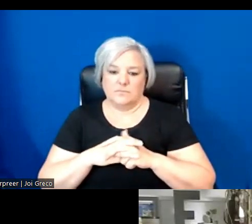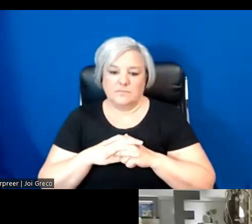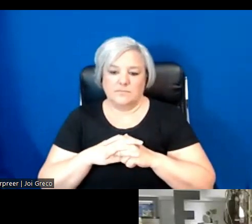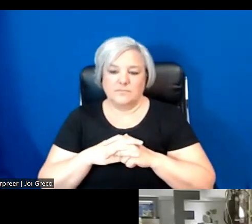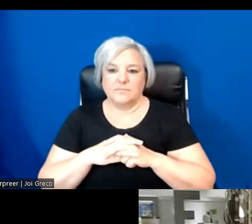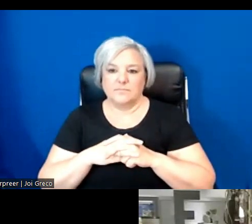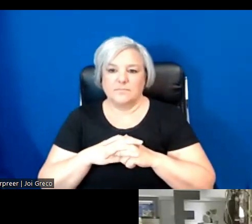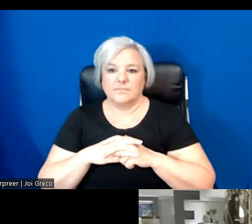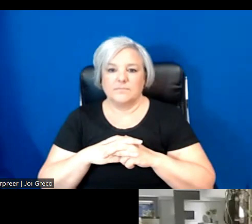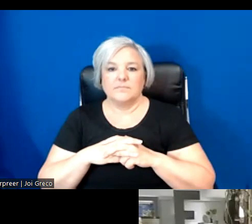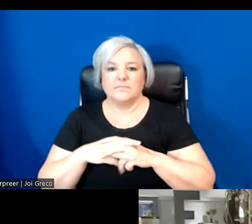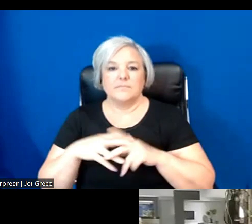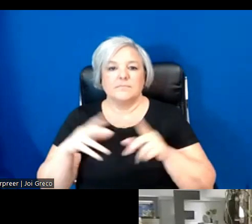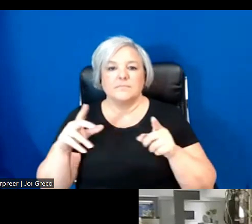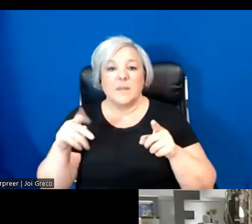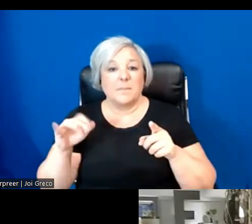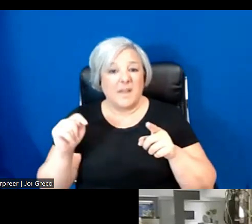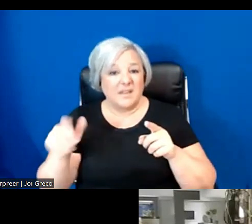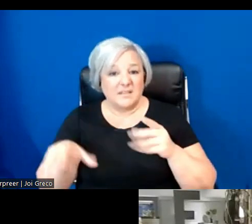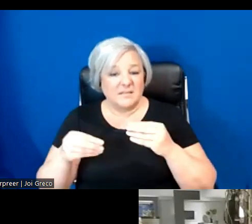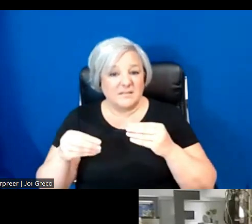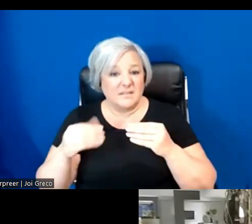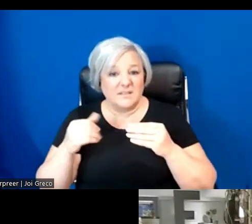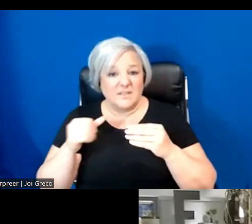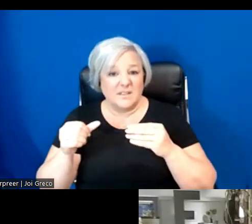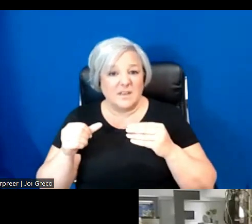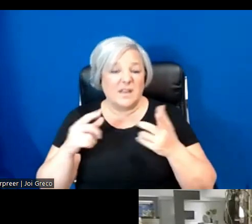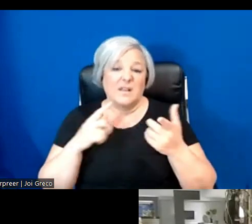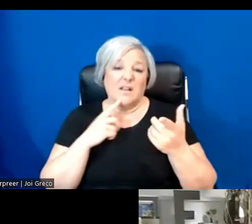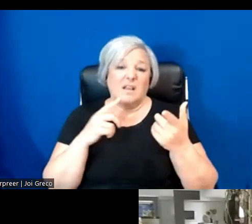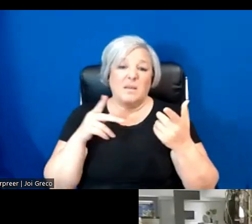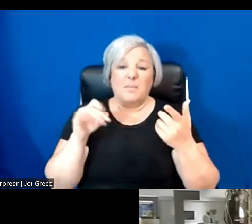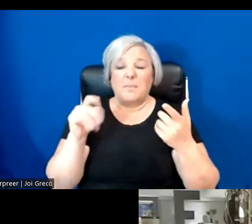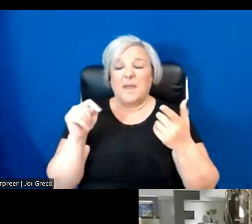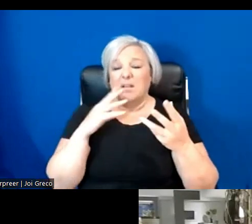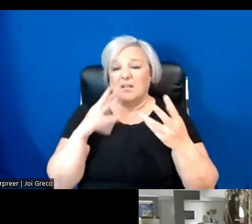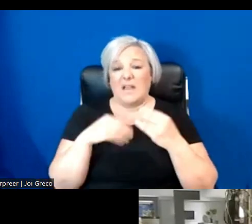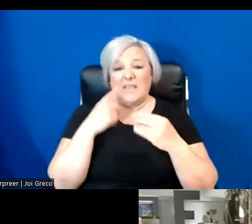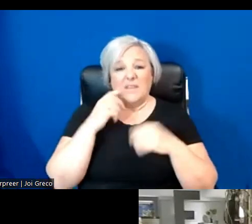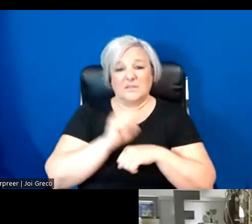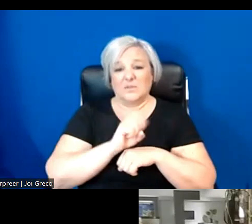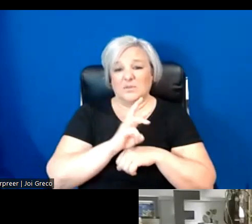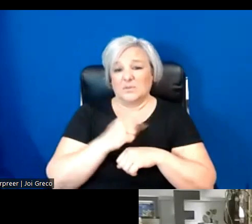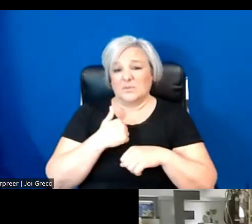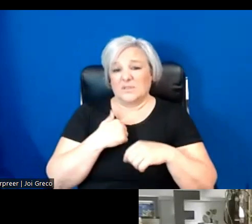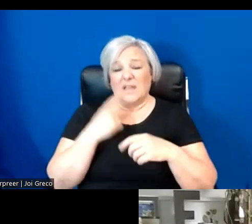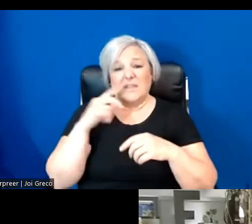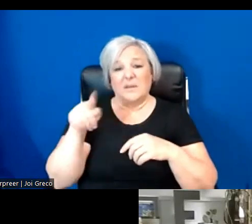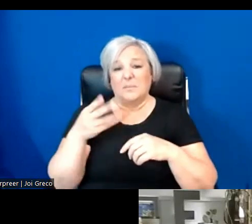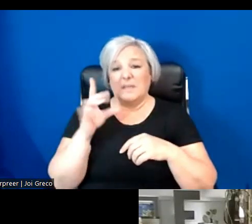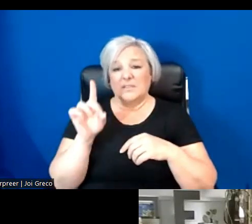Pat, do you have anything else to add? If not, we can move on to the next question. I was just thinking to myself, as a social worker, I think the